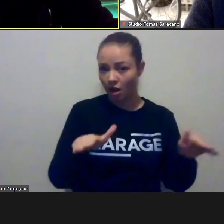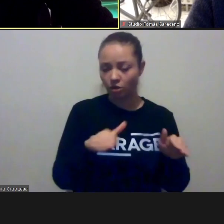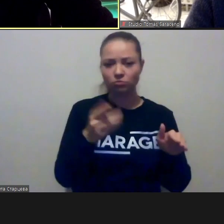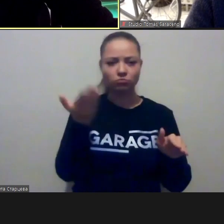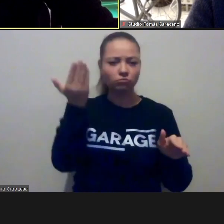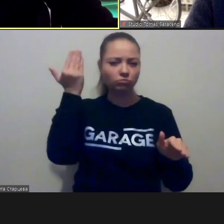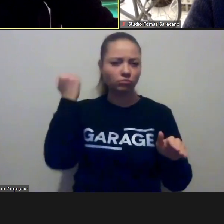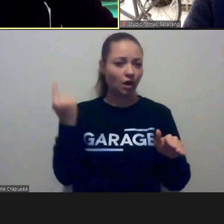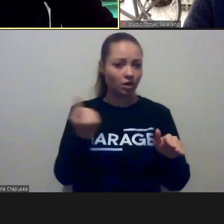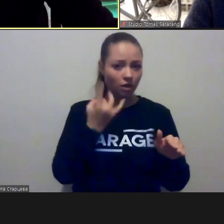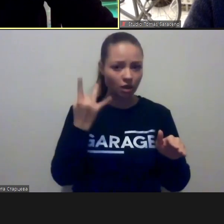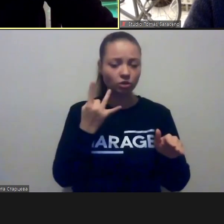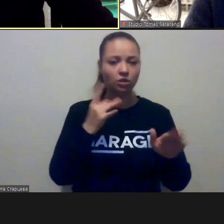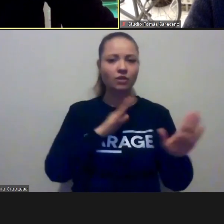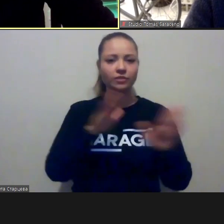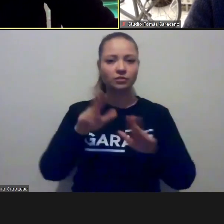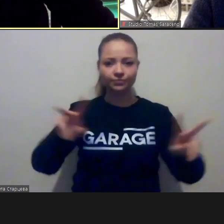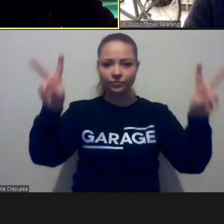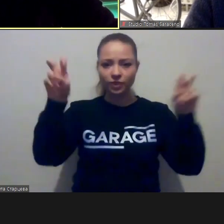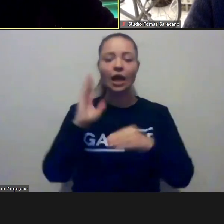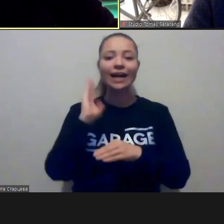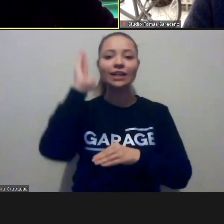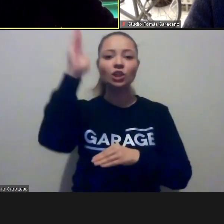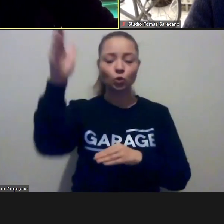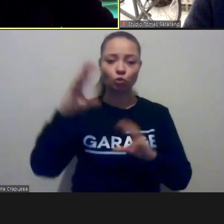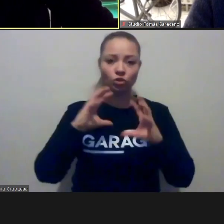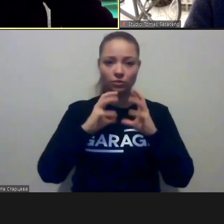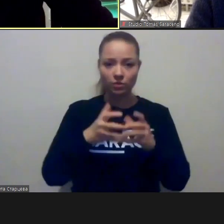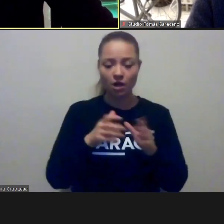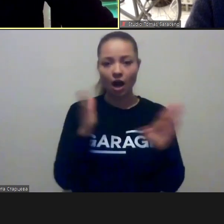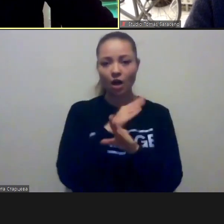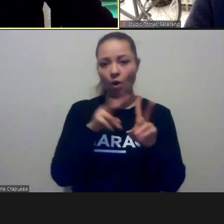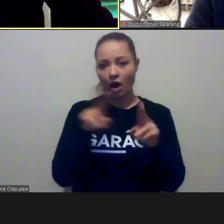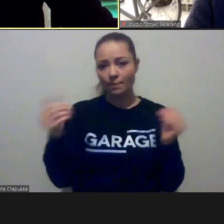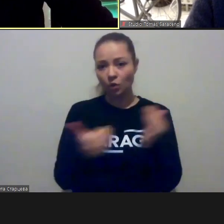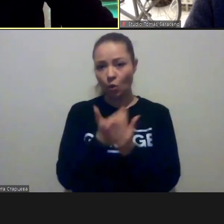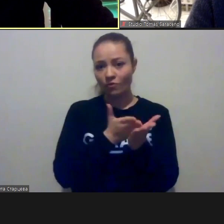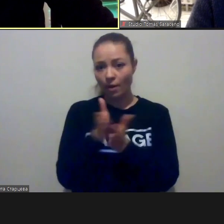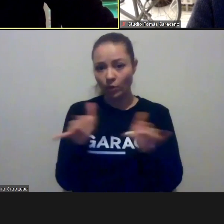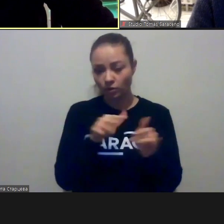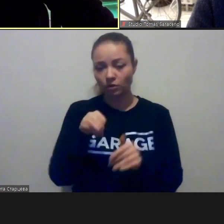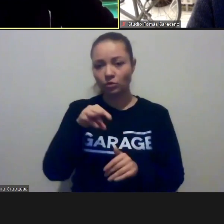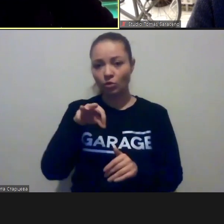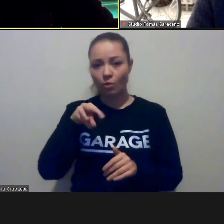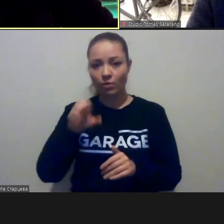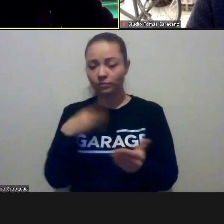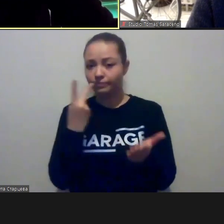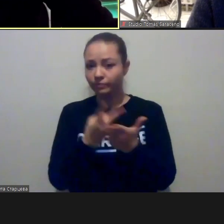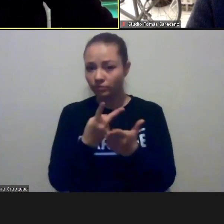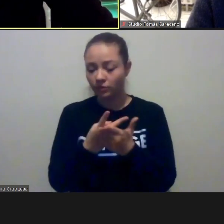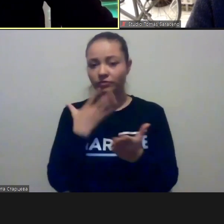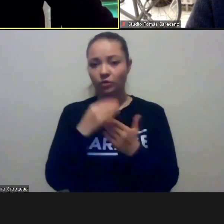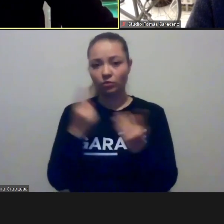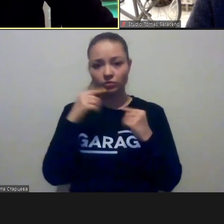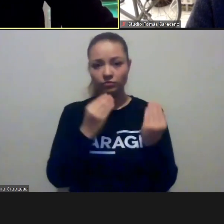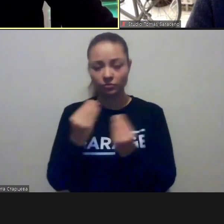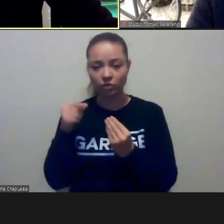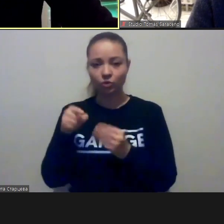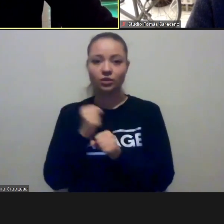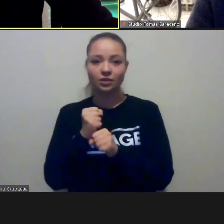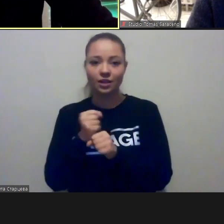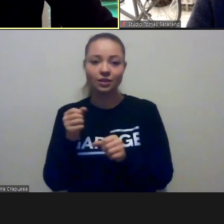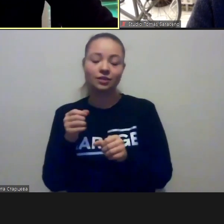viewers could know that Tomás has featured in one of our previous exhibitions, The World of the Future. This